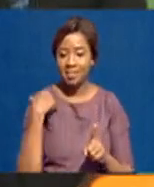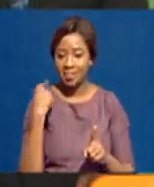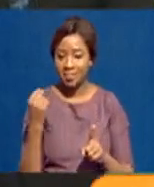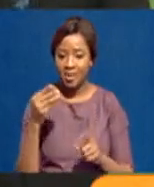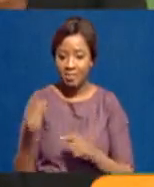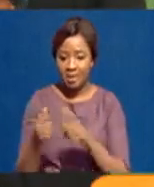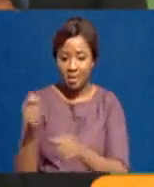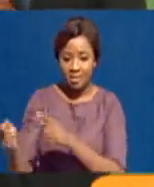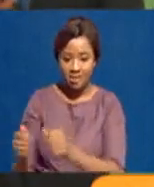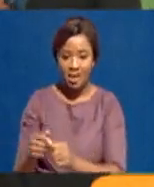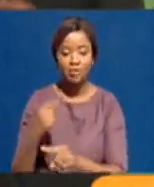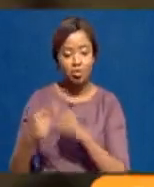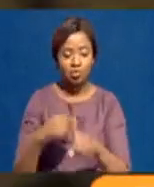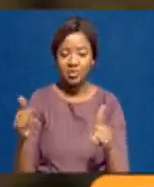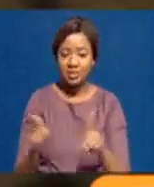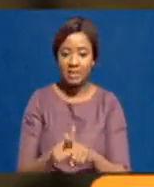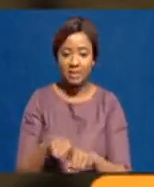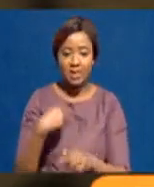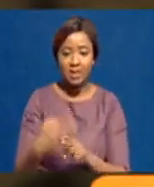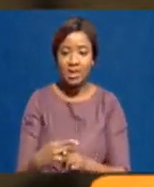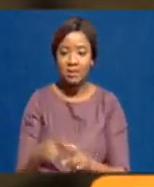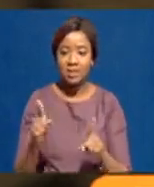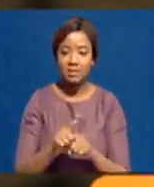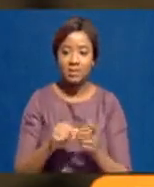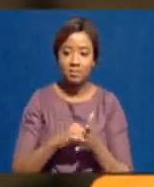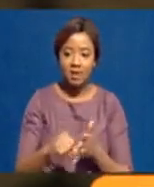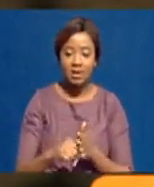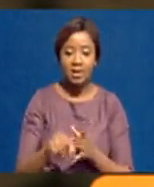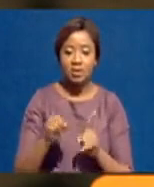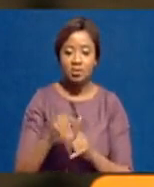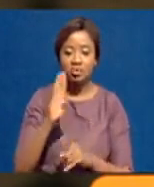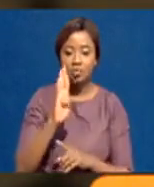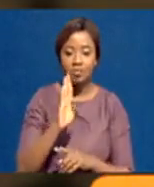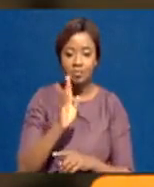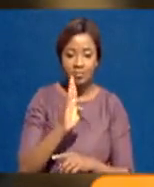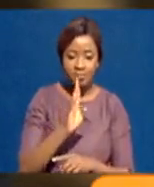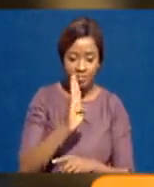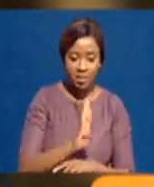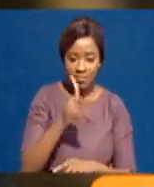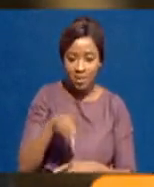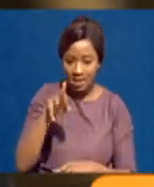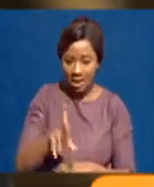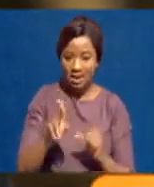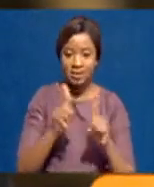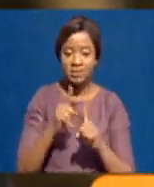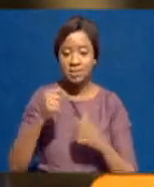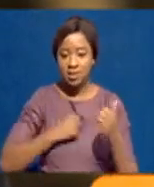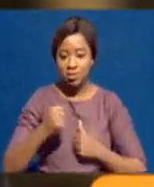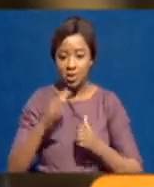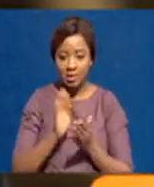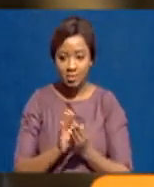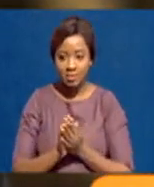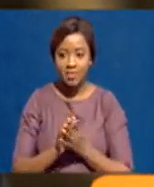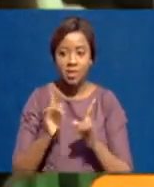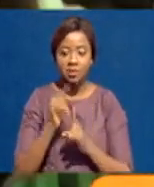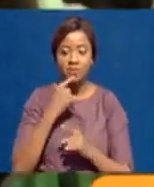acquisitions, including the National Bank of Kenya and BPR in Rwanda. KCB Group Chief Executive Officer Paul Russo